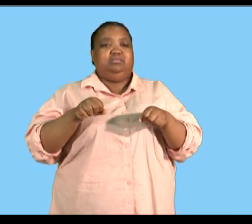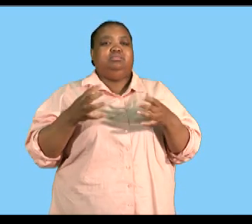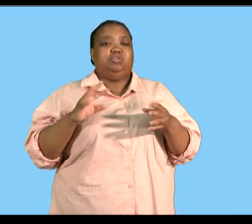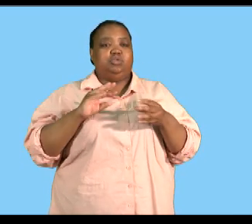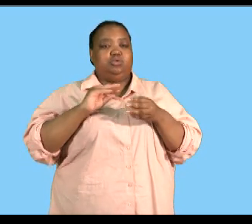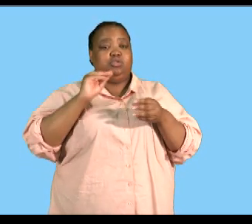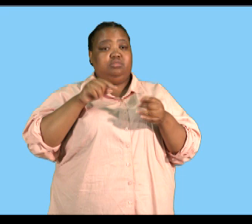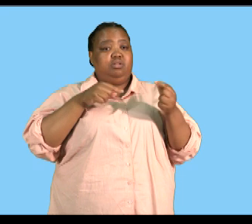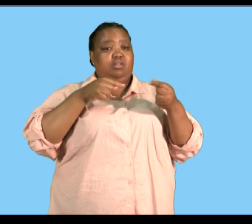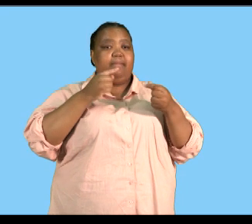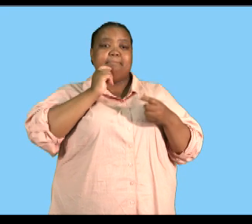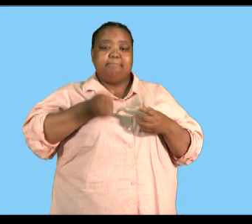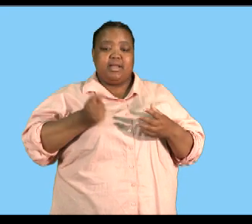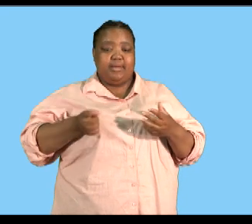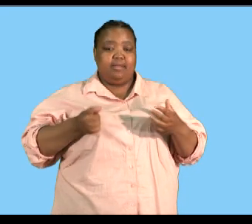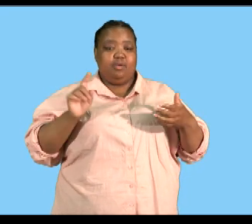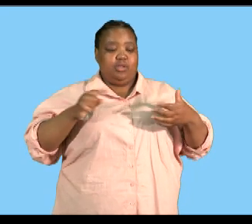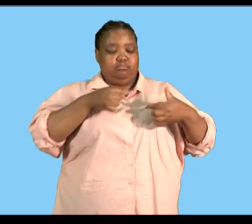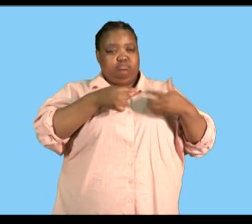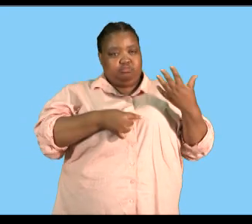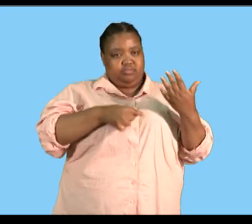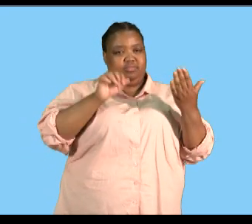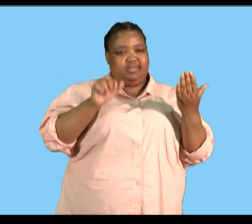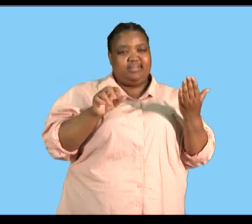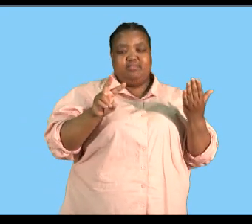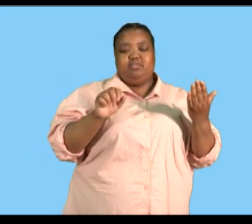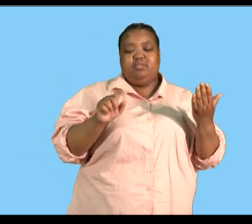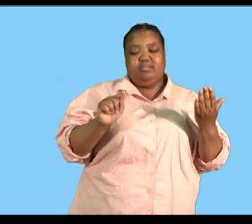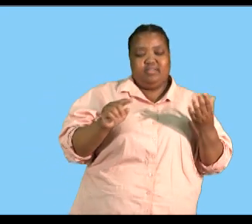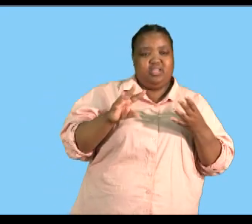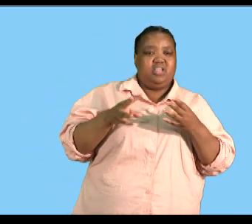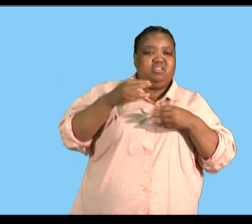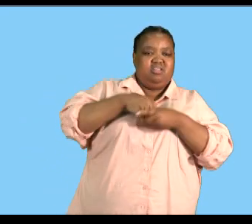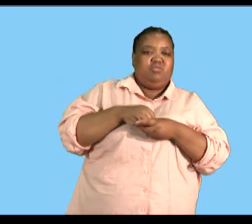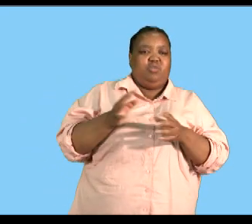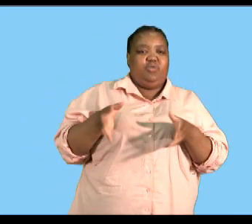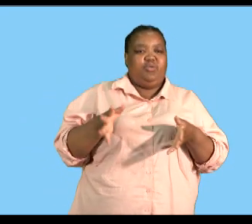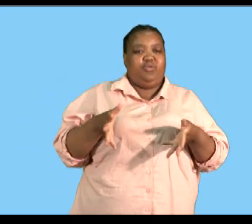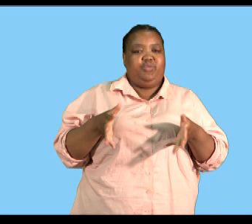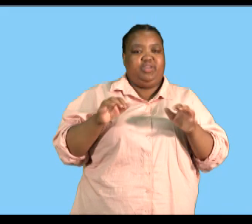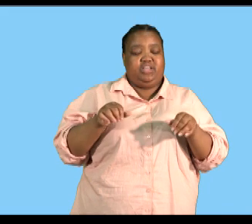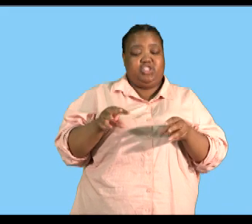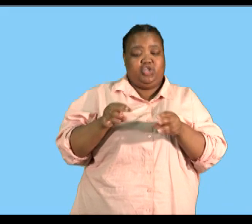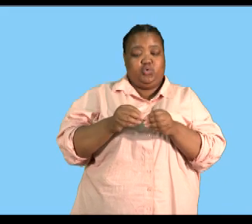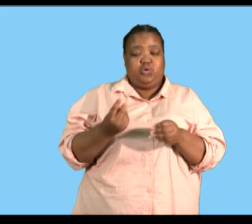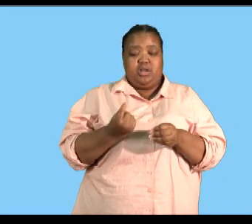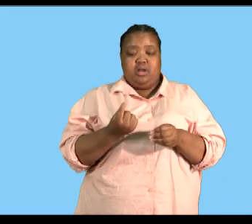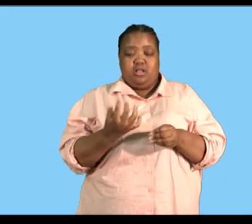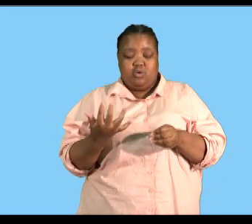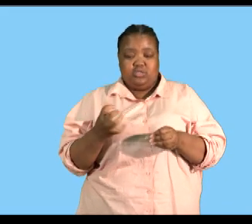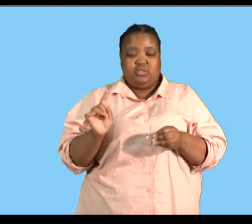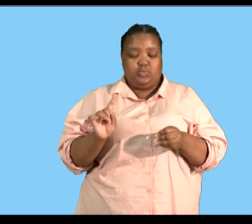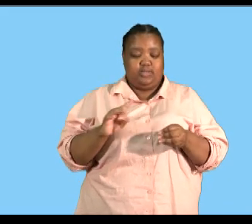the total amount is also indicated to us, and the VAT has already been included, of which is the VAT of